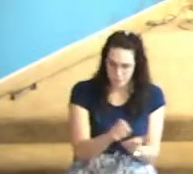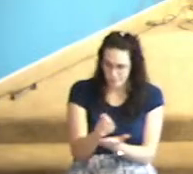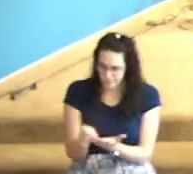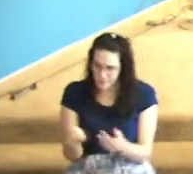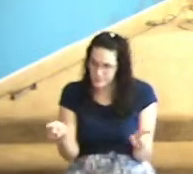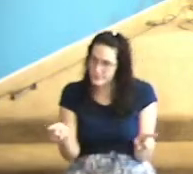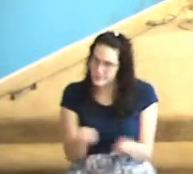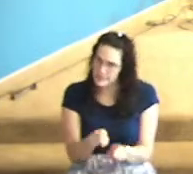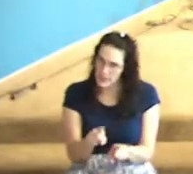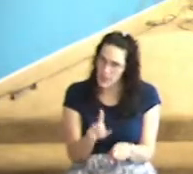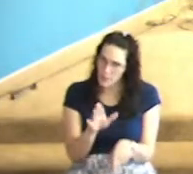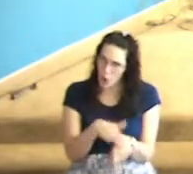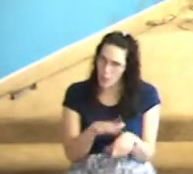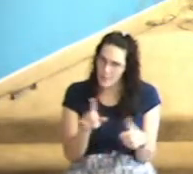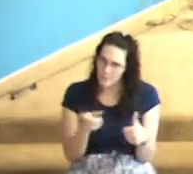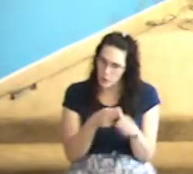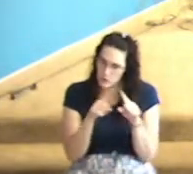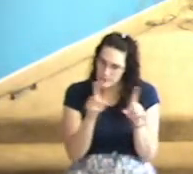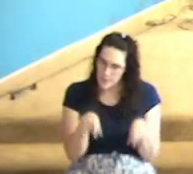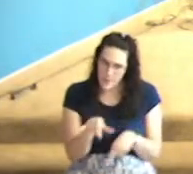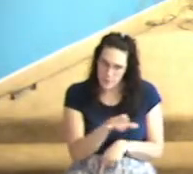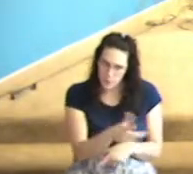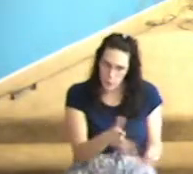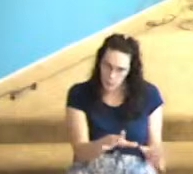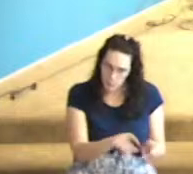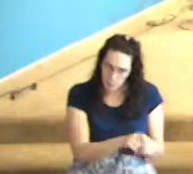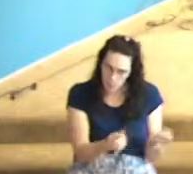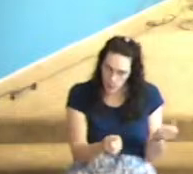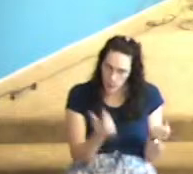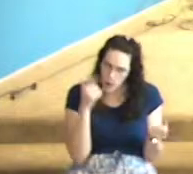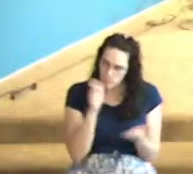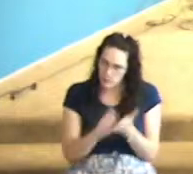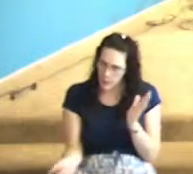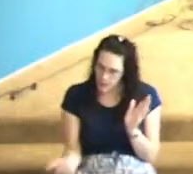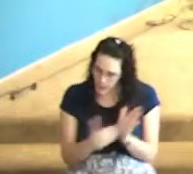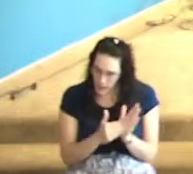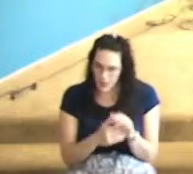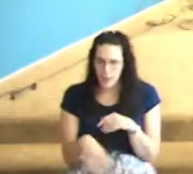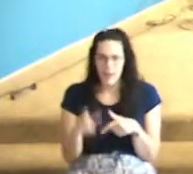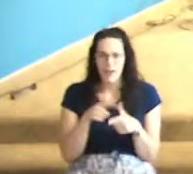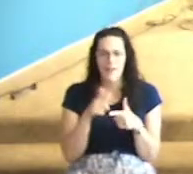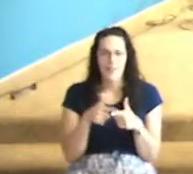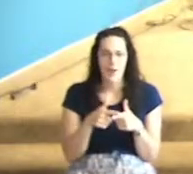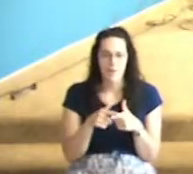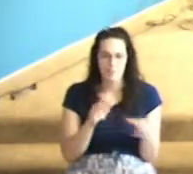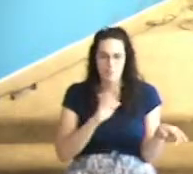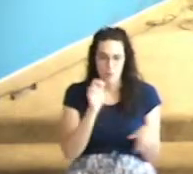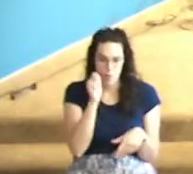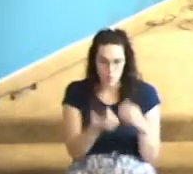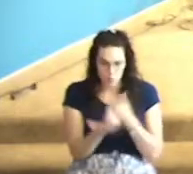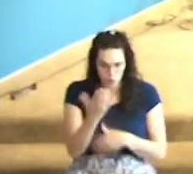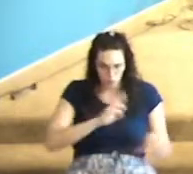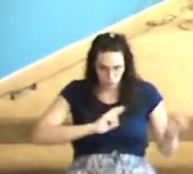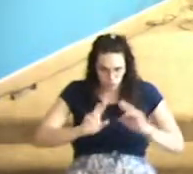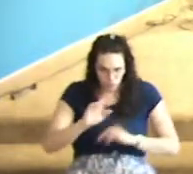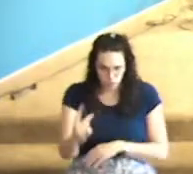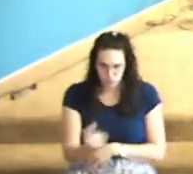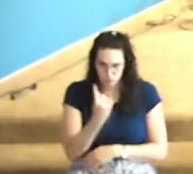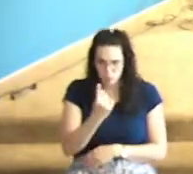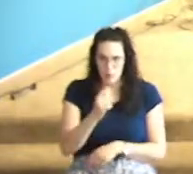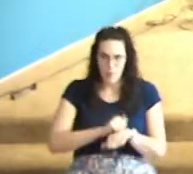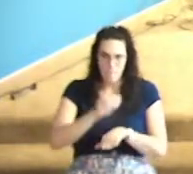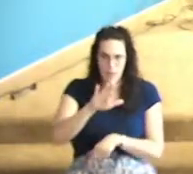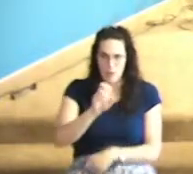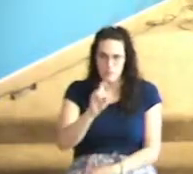tablets, which you broke, symbolized how they had broken the covenant. Be ready in the morning, then come on up on Mount Sinai.